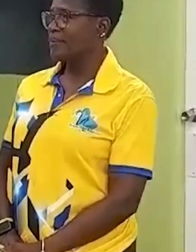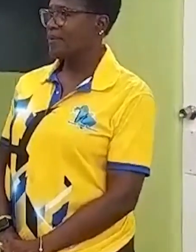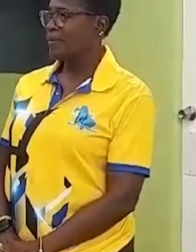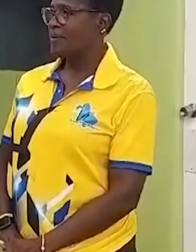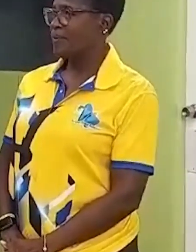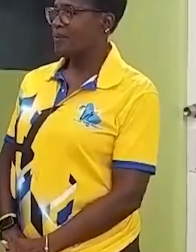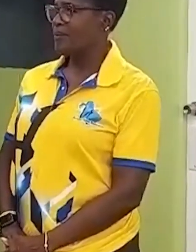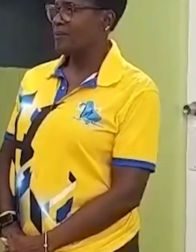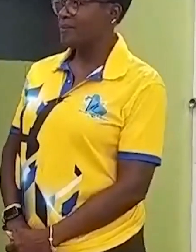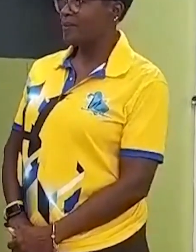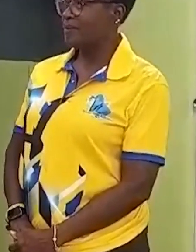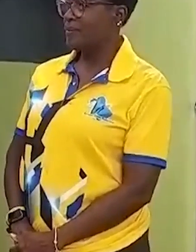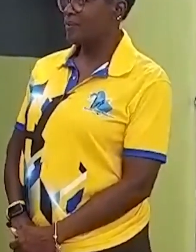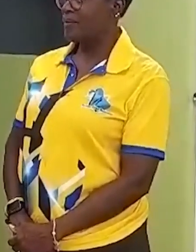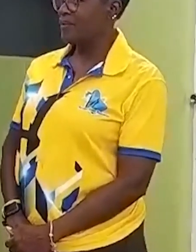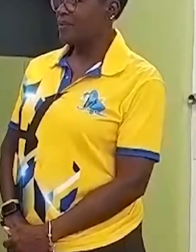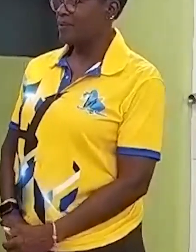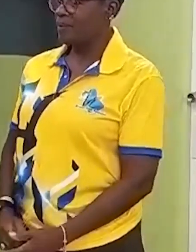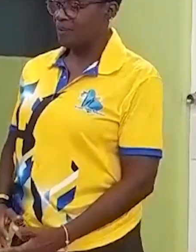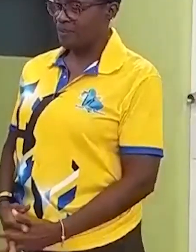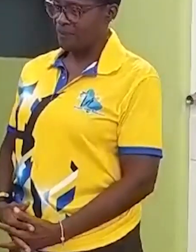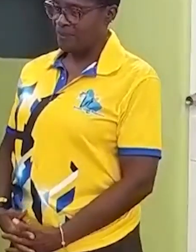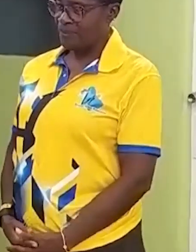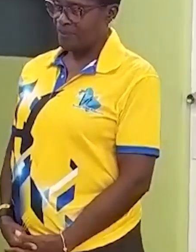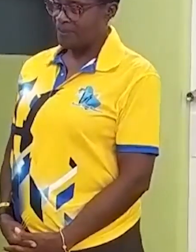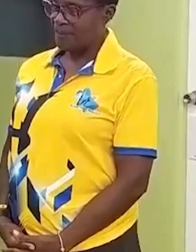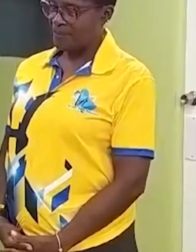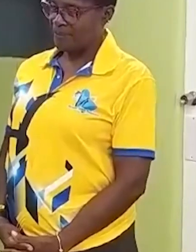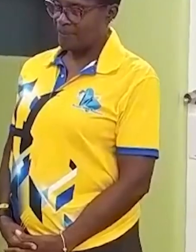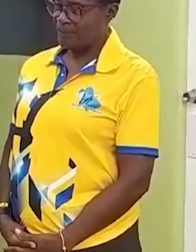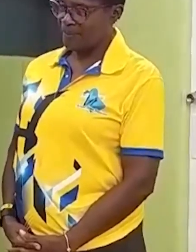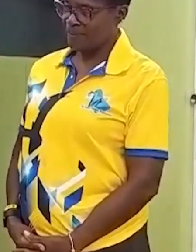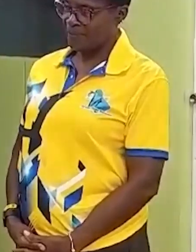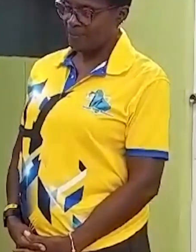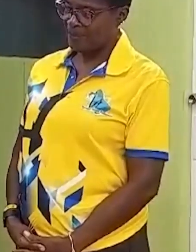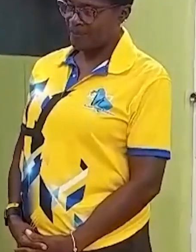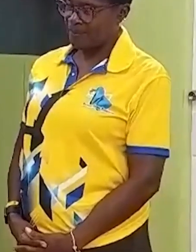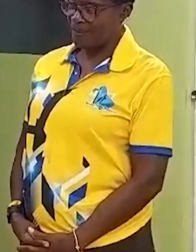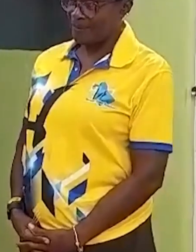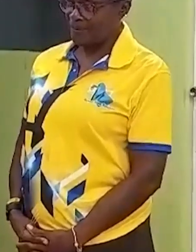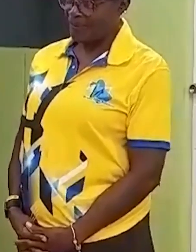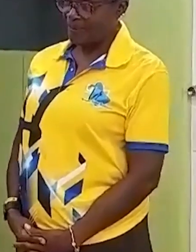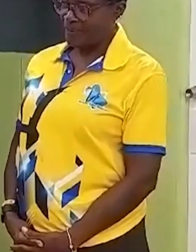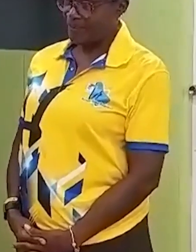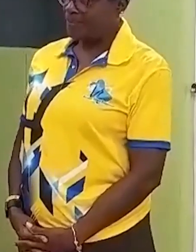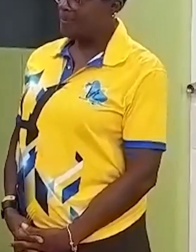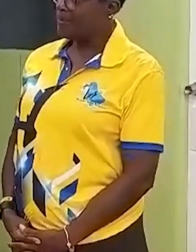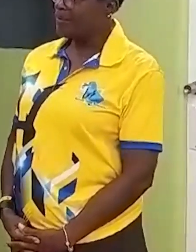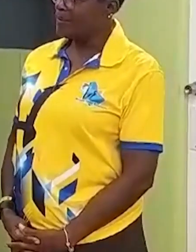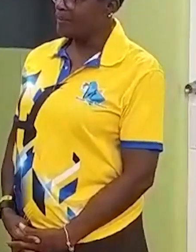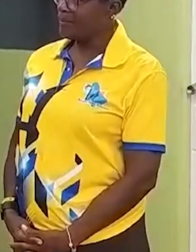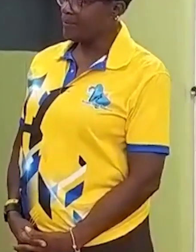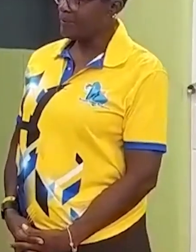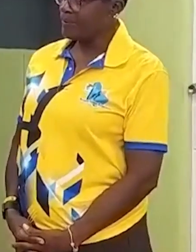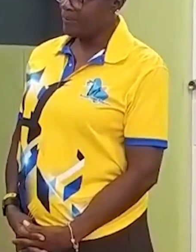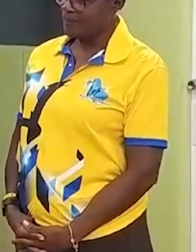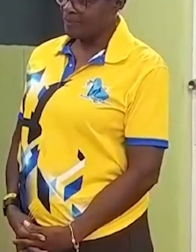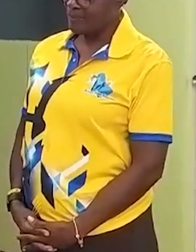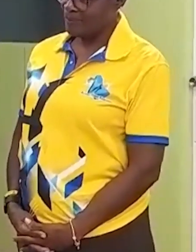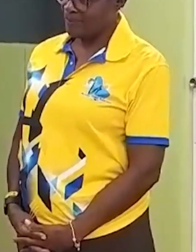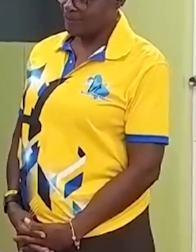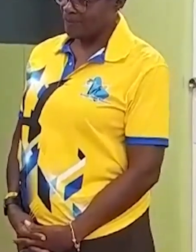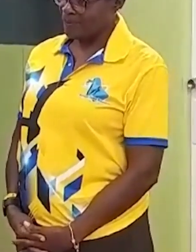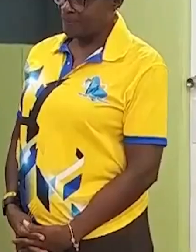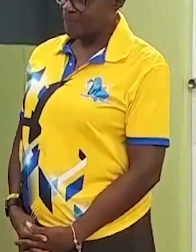Barbados, and sale of product is expected to raise funds to assist with some of the finances of the national squads. President